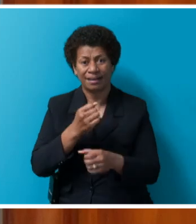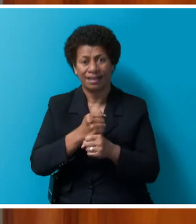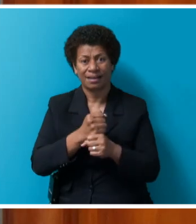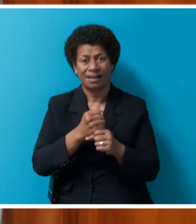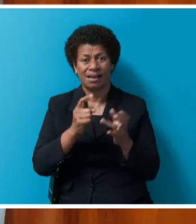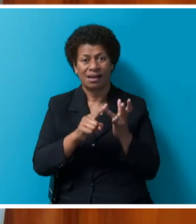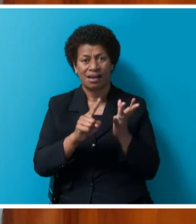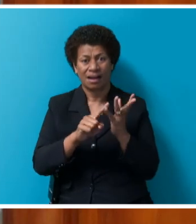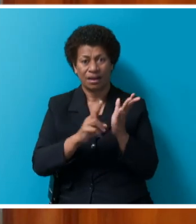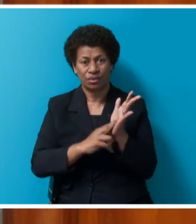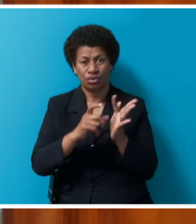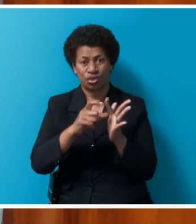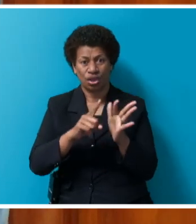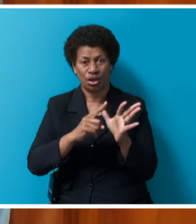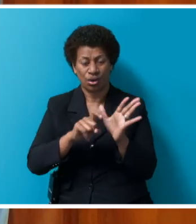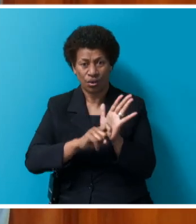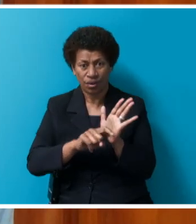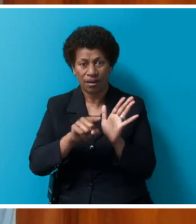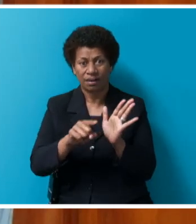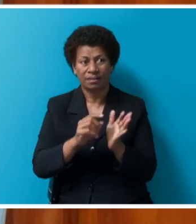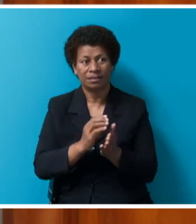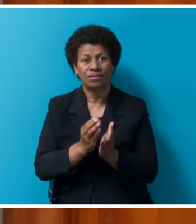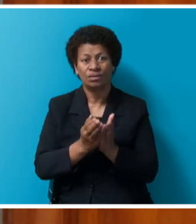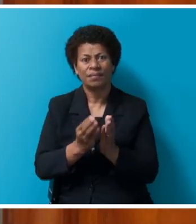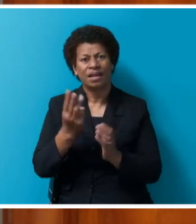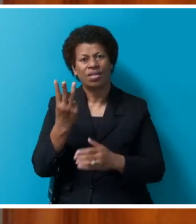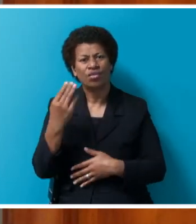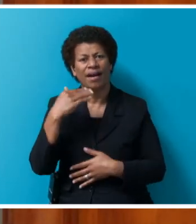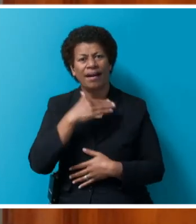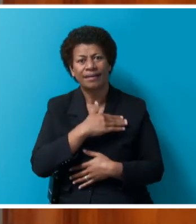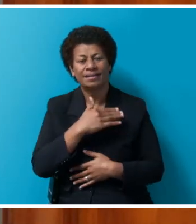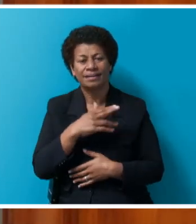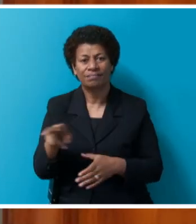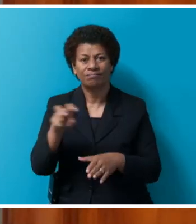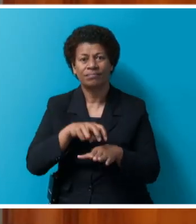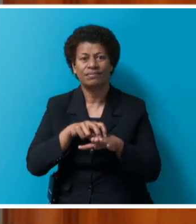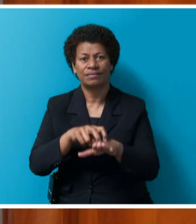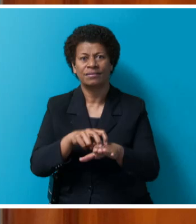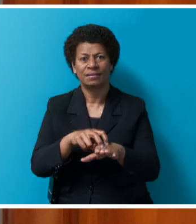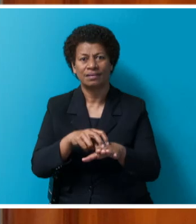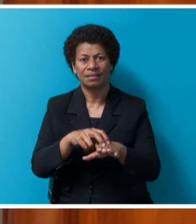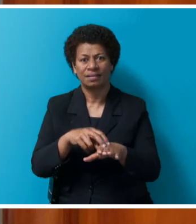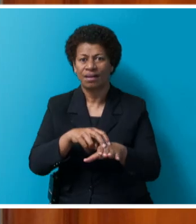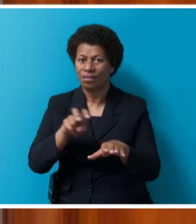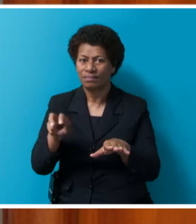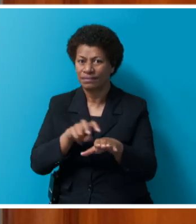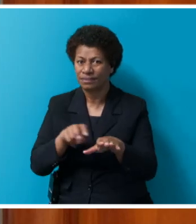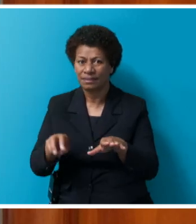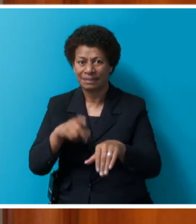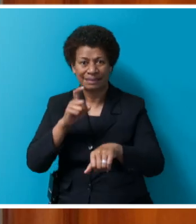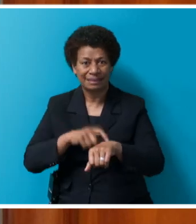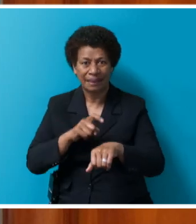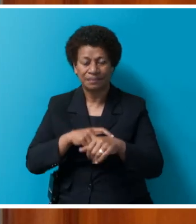last moment for his boat to transport the extra 300 passengers overbooked on the Avirao, given the time-sensitive schedule of